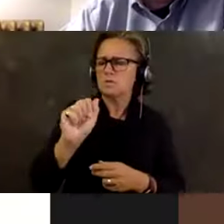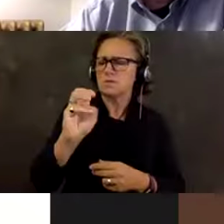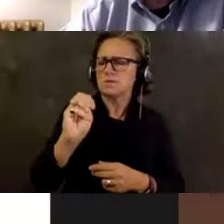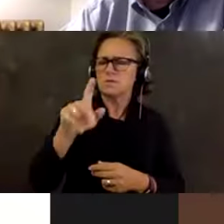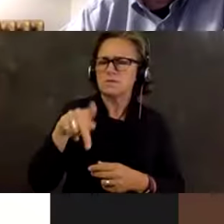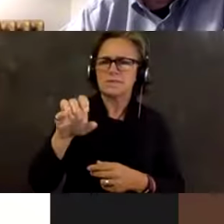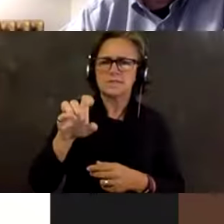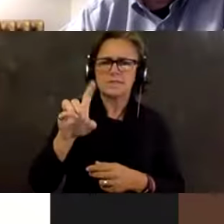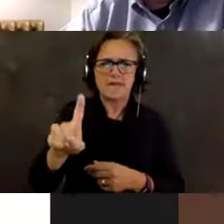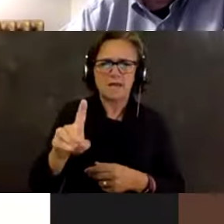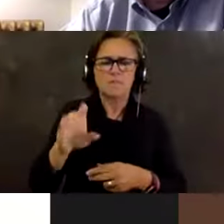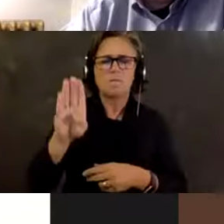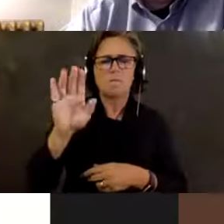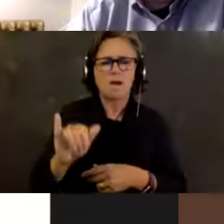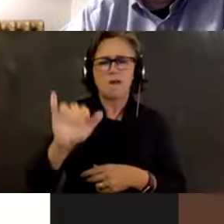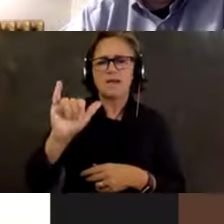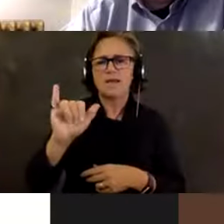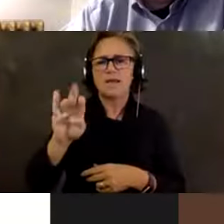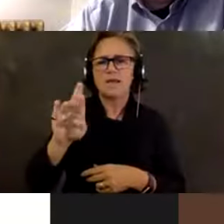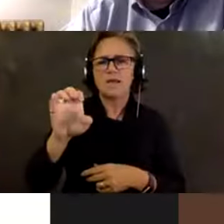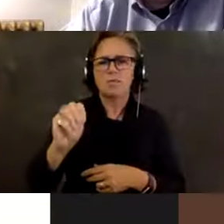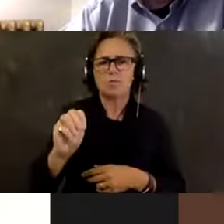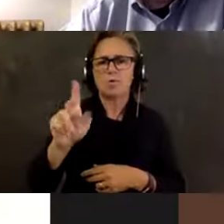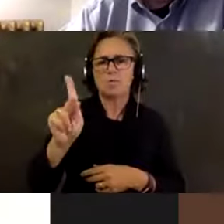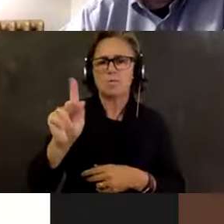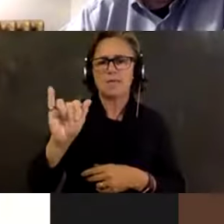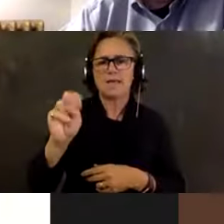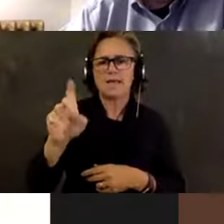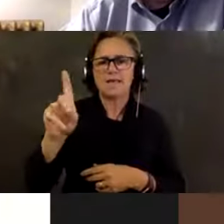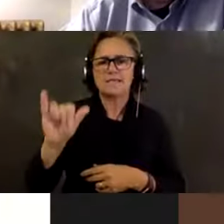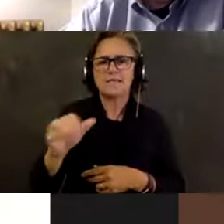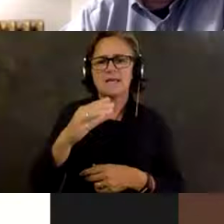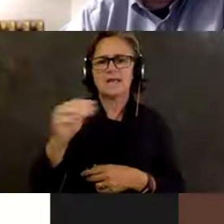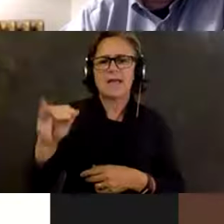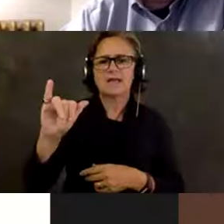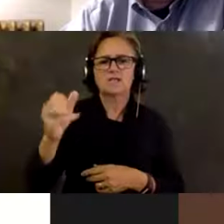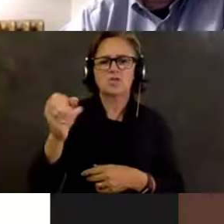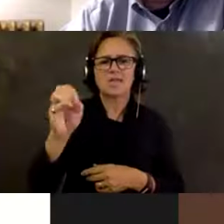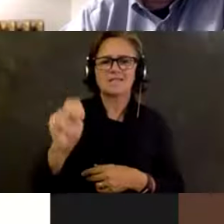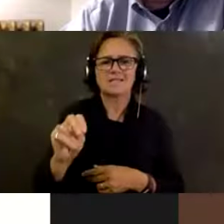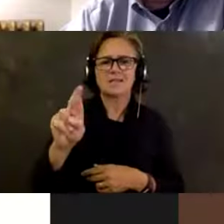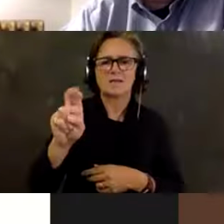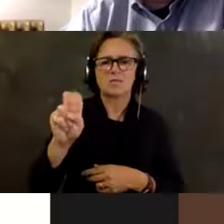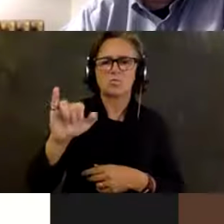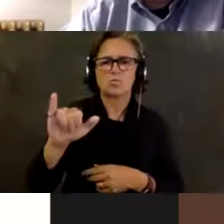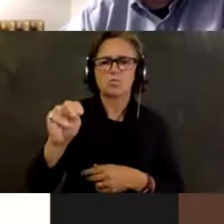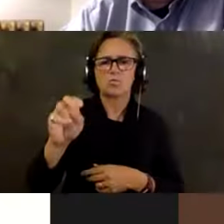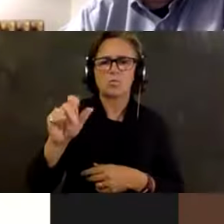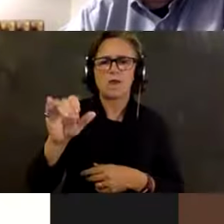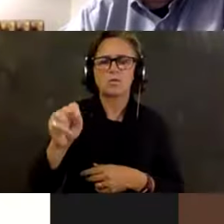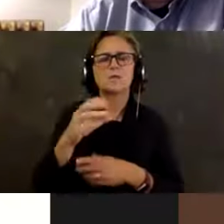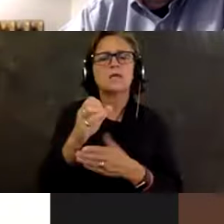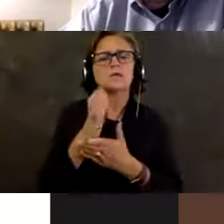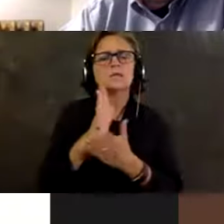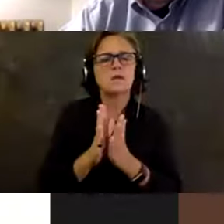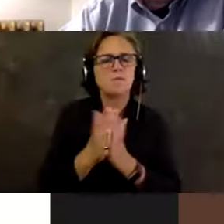and Ibram Kendi. And there are also some other book anthologies that are really wonderful books.